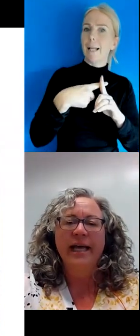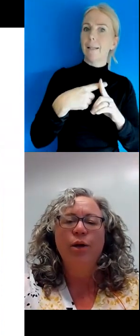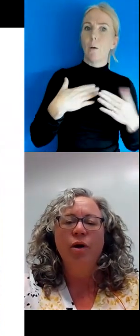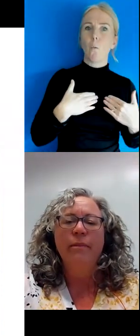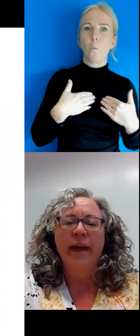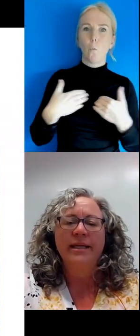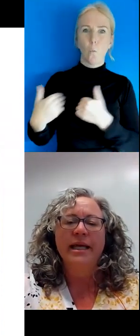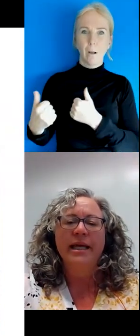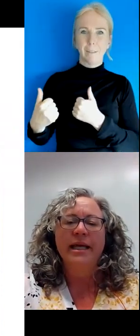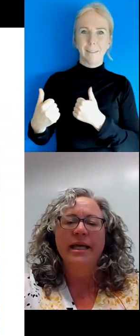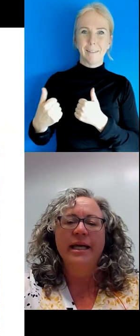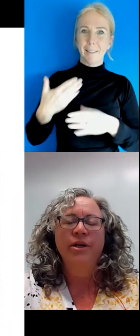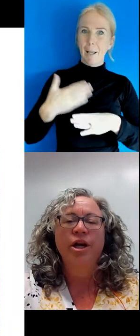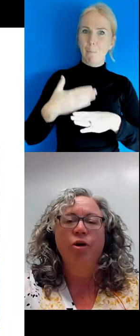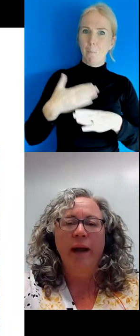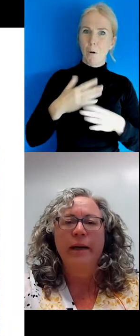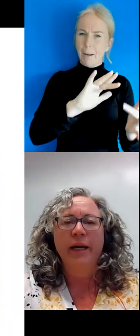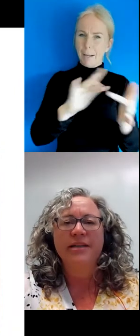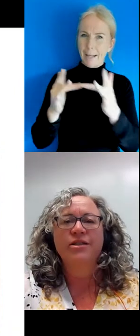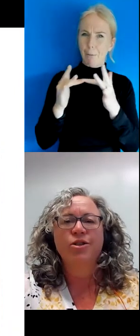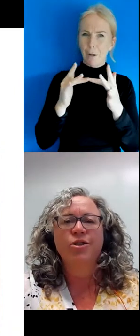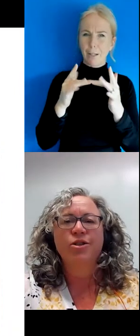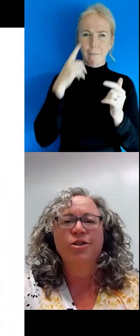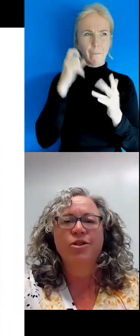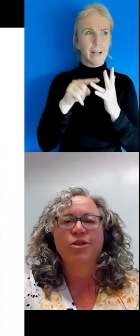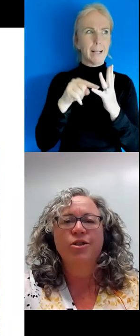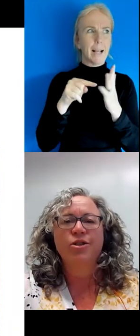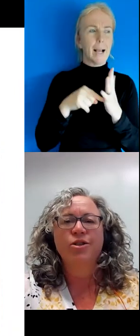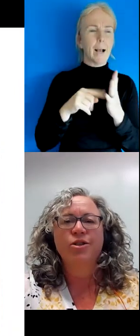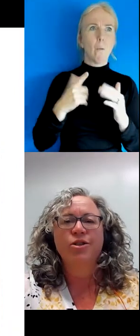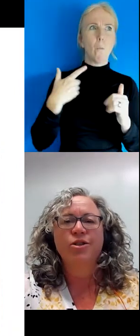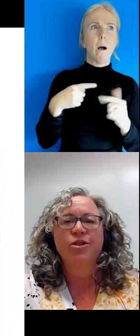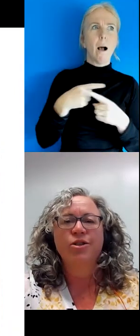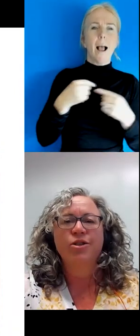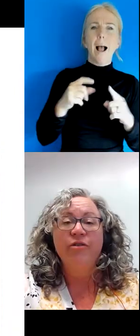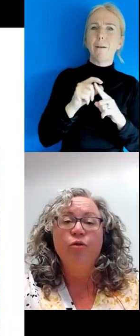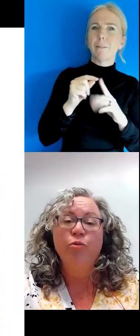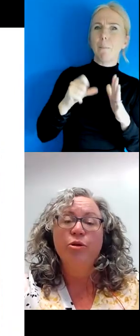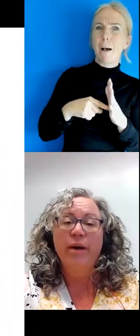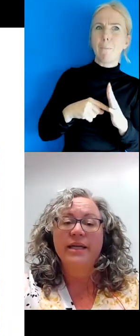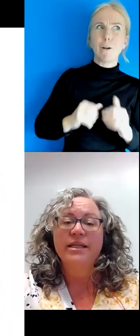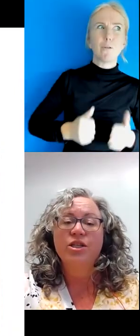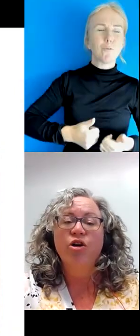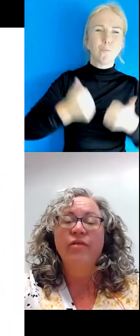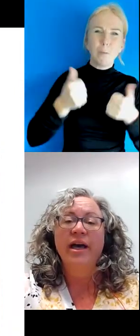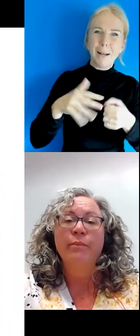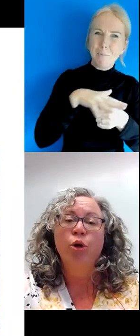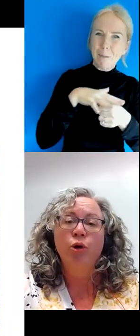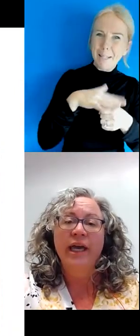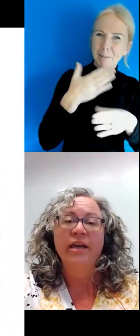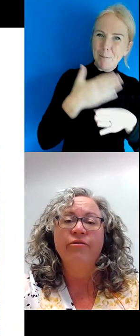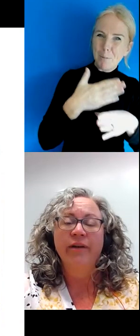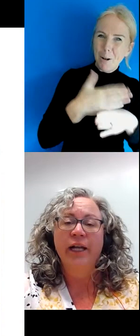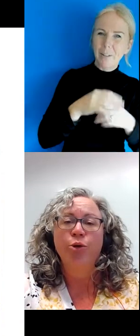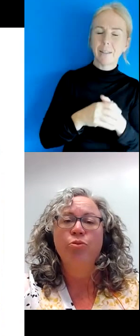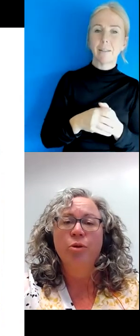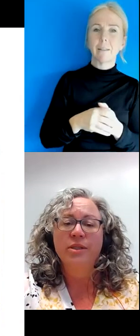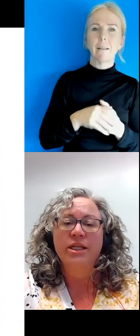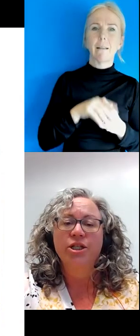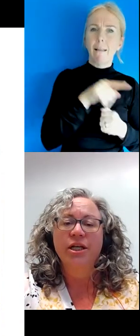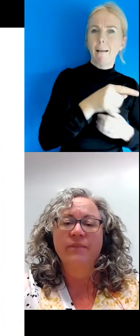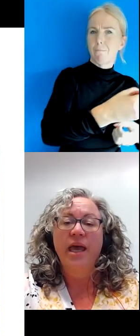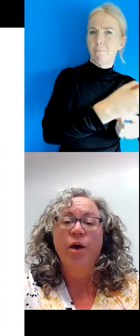out exactly what makes our department a great place to work. Their feedback formed the basis of our employee